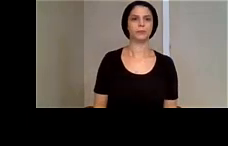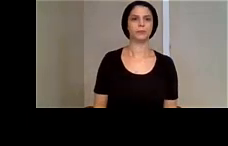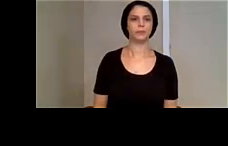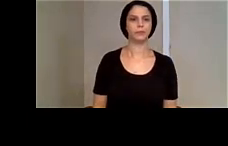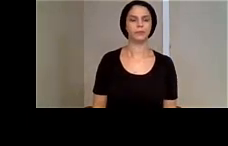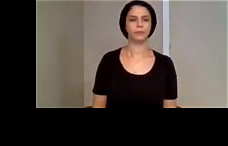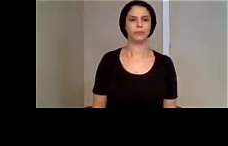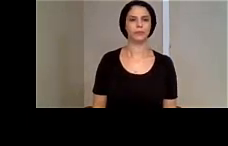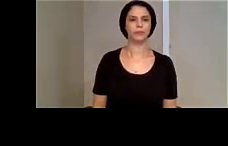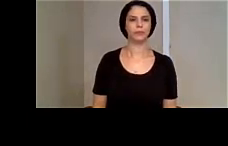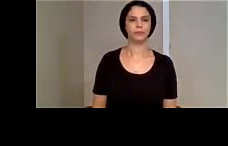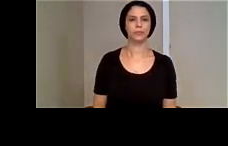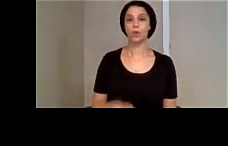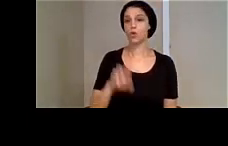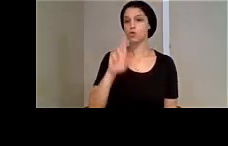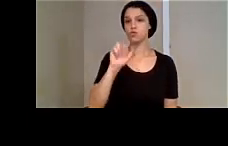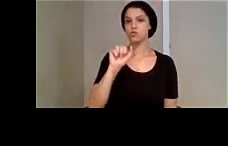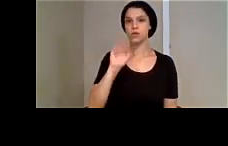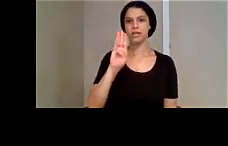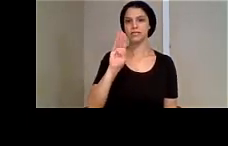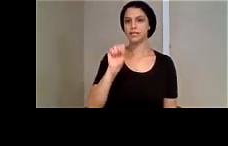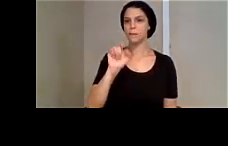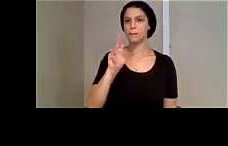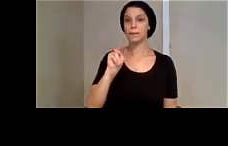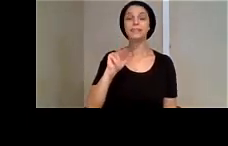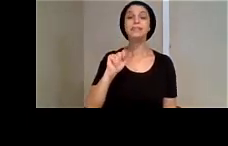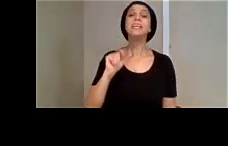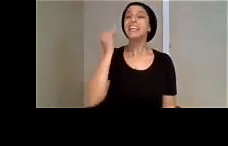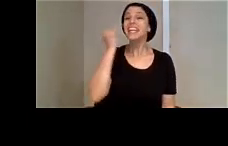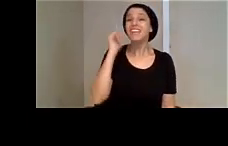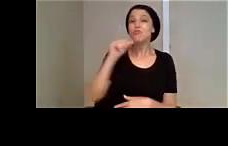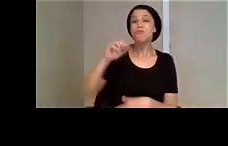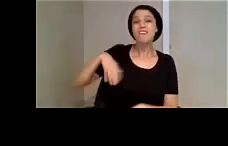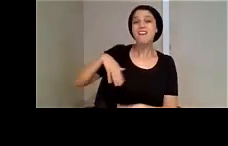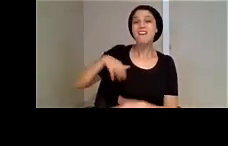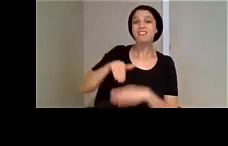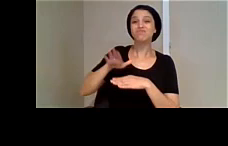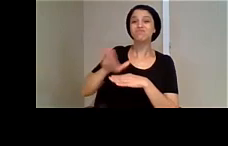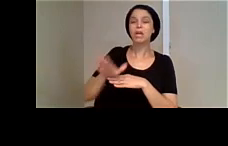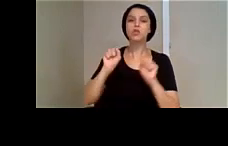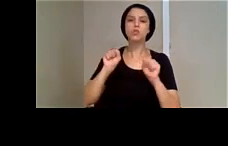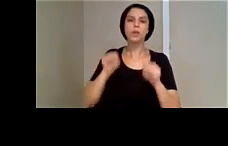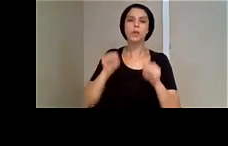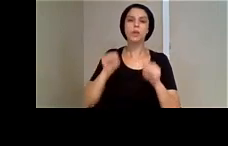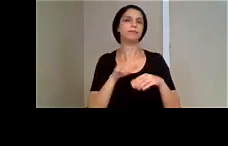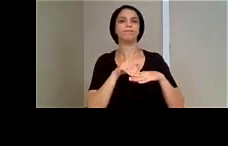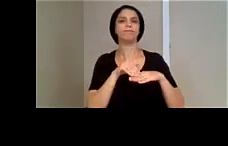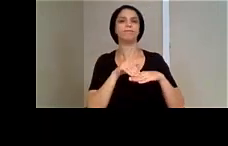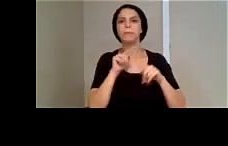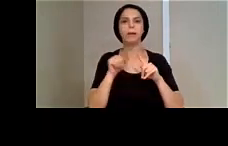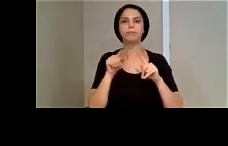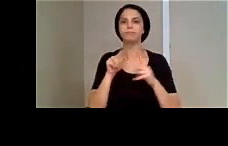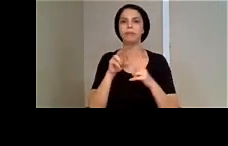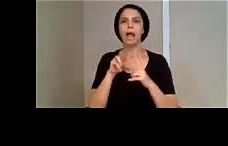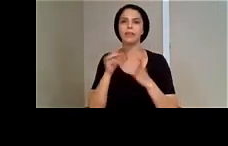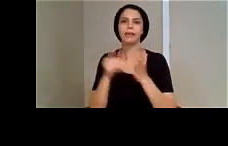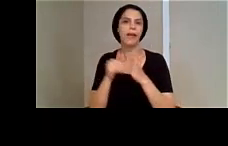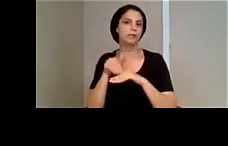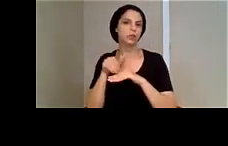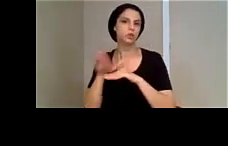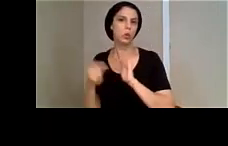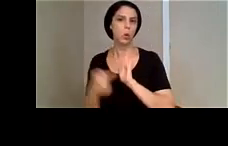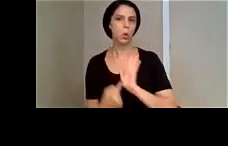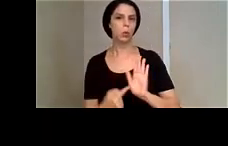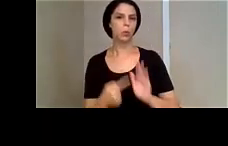it says resubmit assignment. If you hadn't already submitted the assignment, it would just say submit assignment. And now